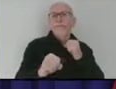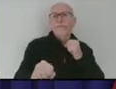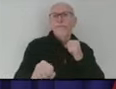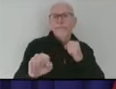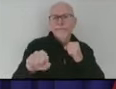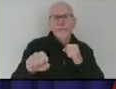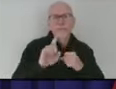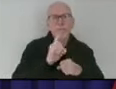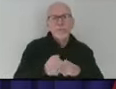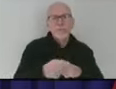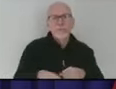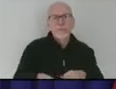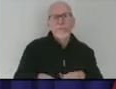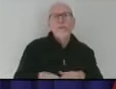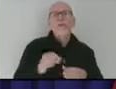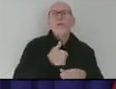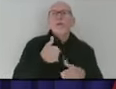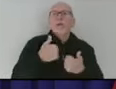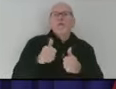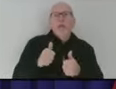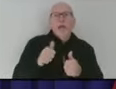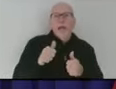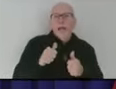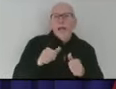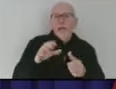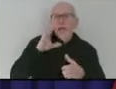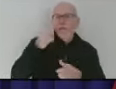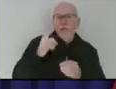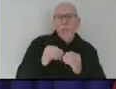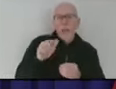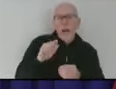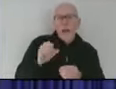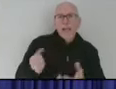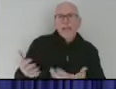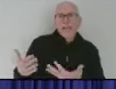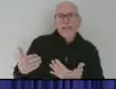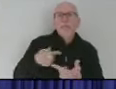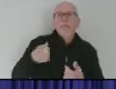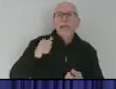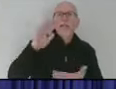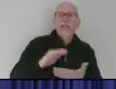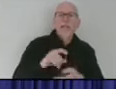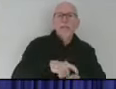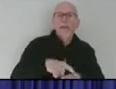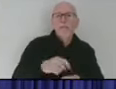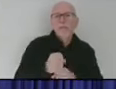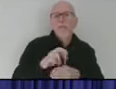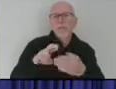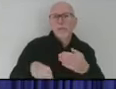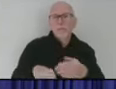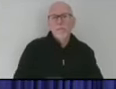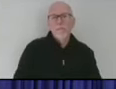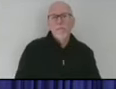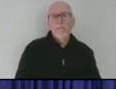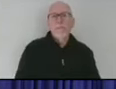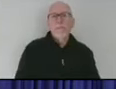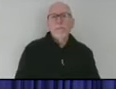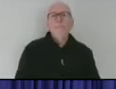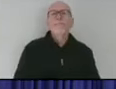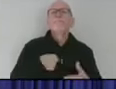of these other avenues to try to bring that turnaround time down. Lindsay? Yeah, I would just add that if you go to